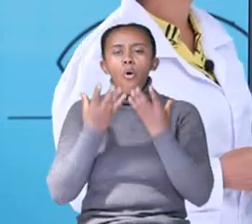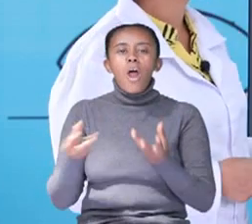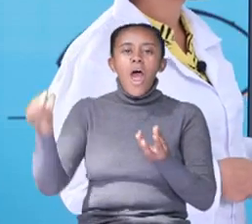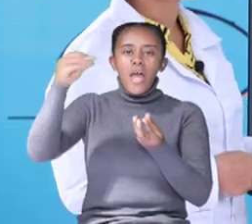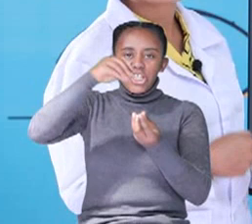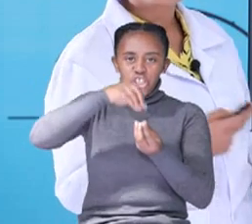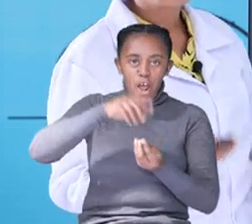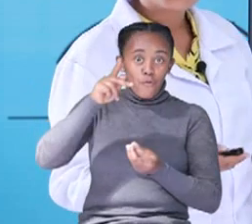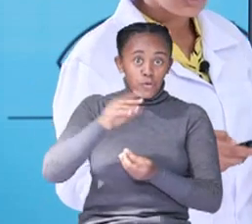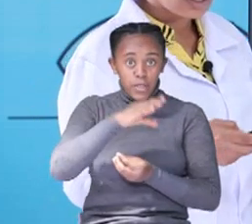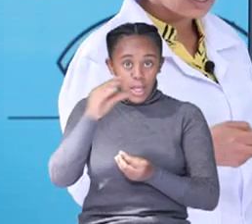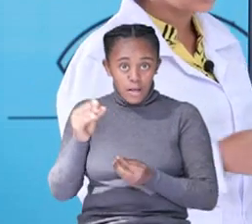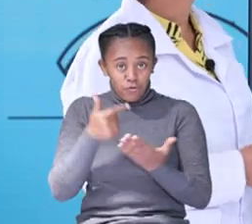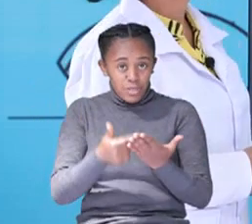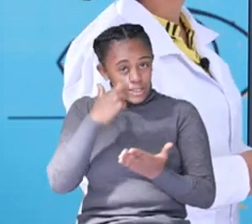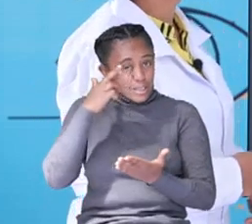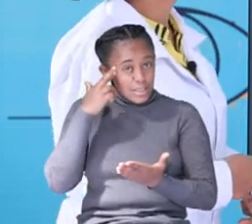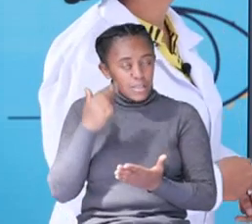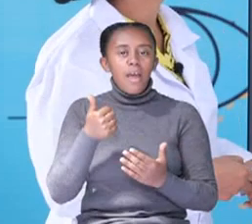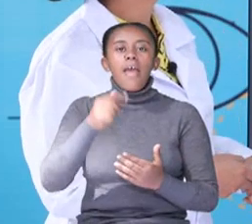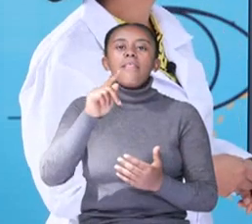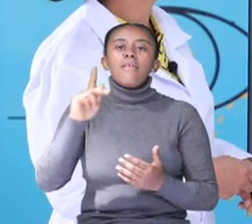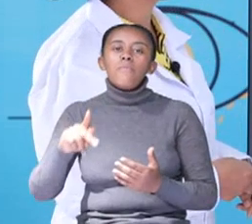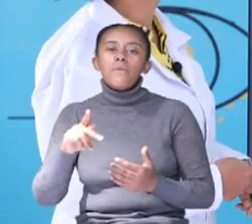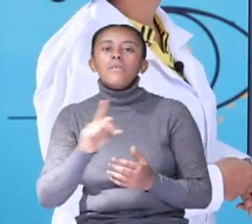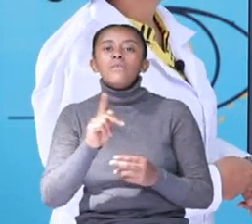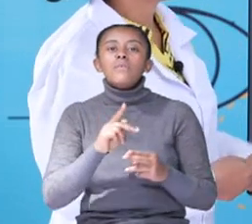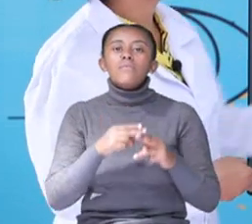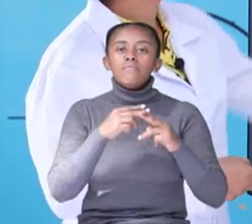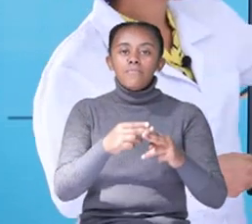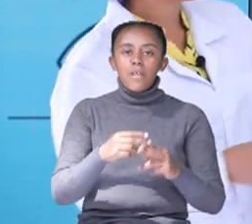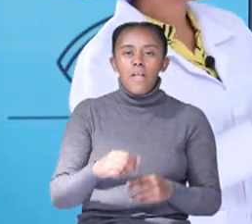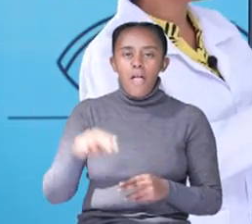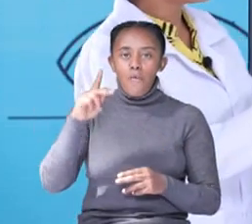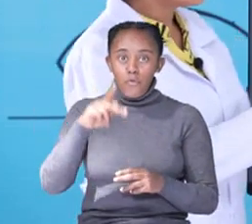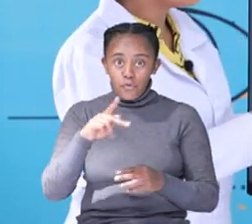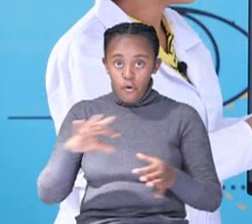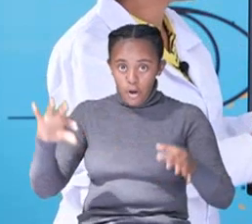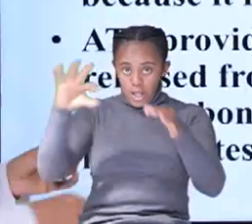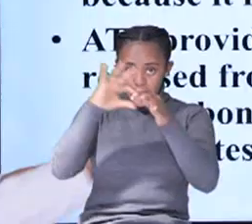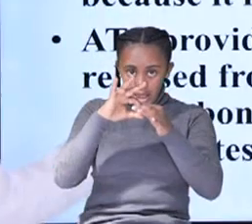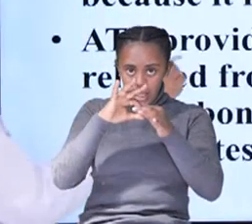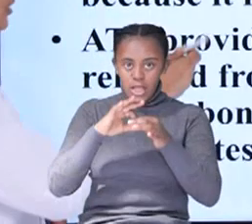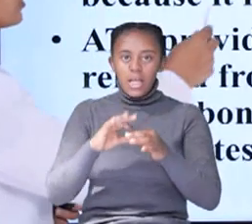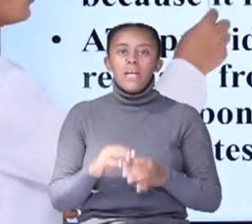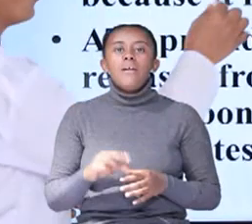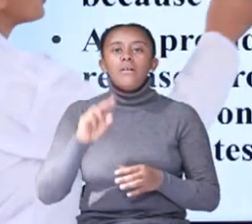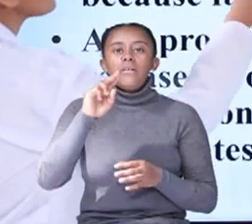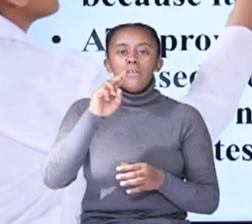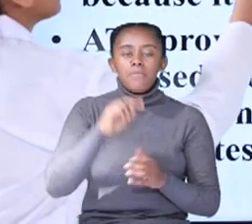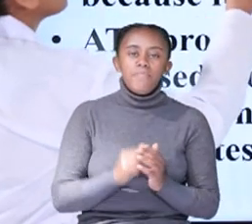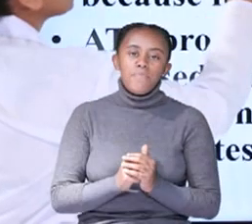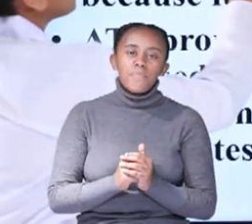additional phosphates, and for this reason, ATP is known as a phosphorylated nucleotide. It is